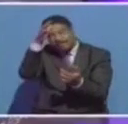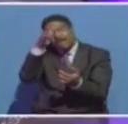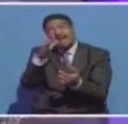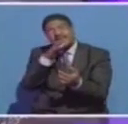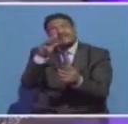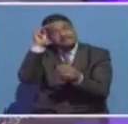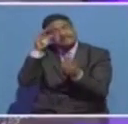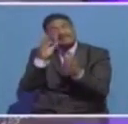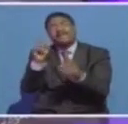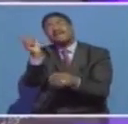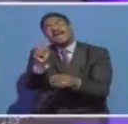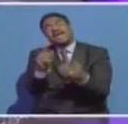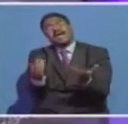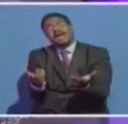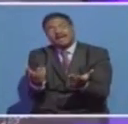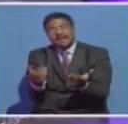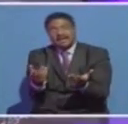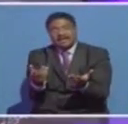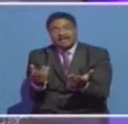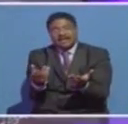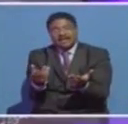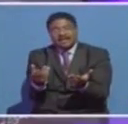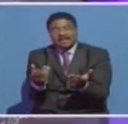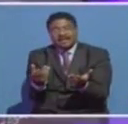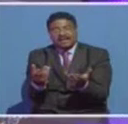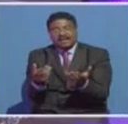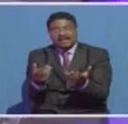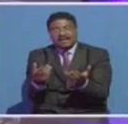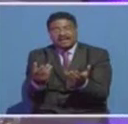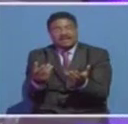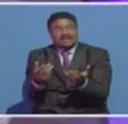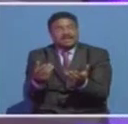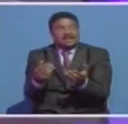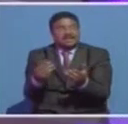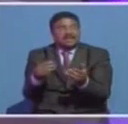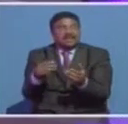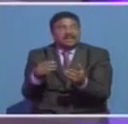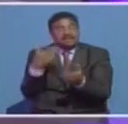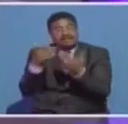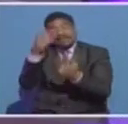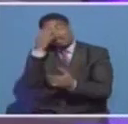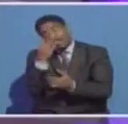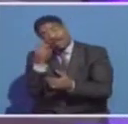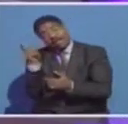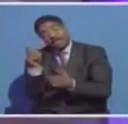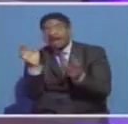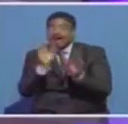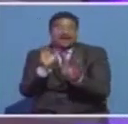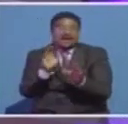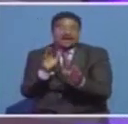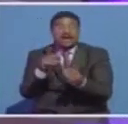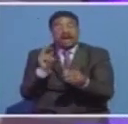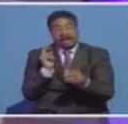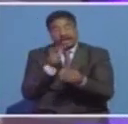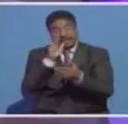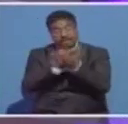ministries, in fact, waiting upon you to not necessarily, no, but there's a common belief